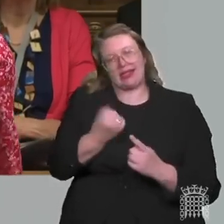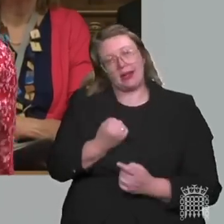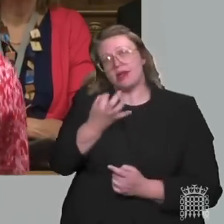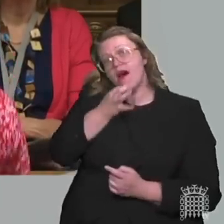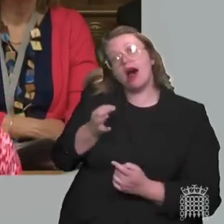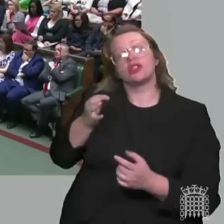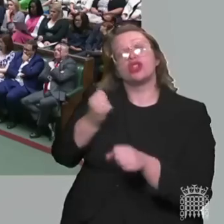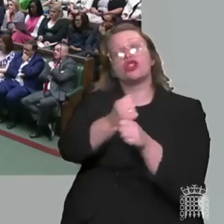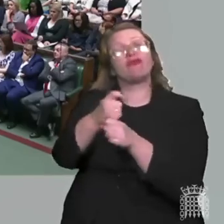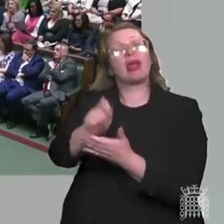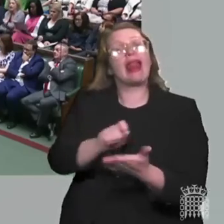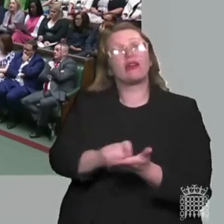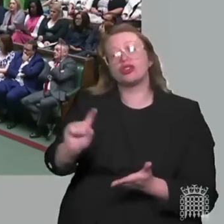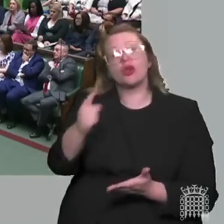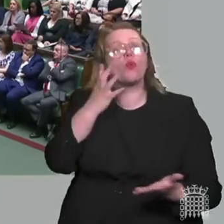general election?